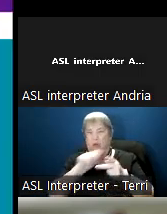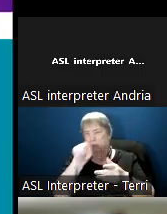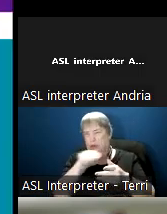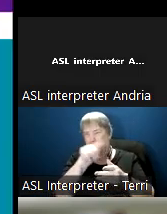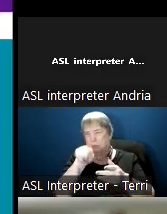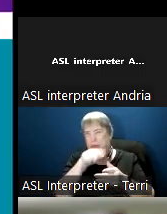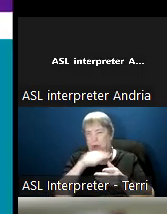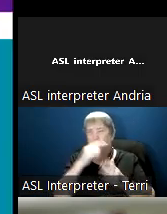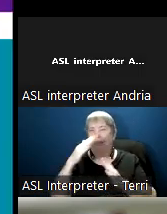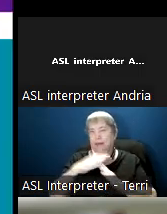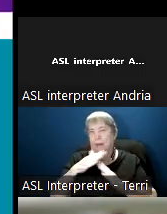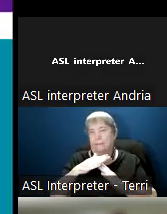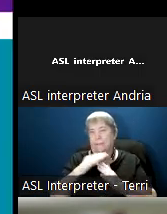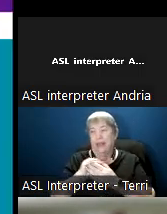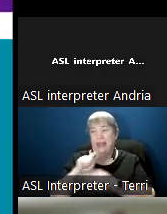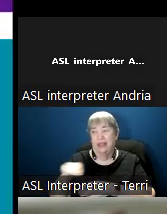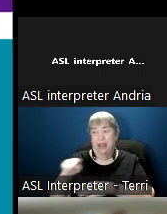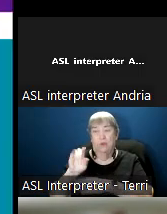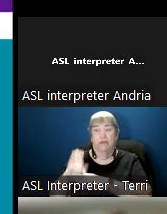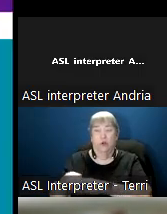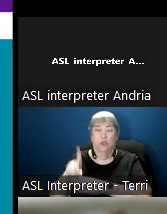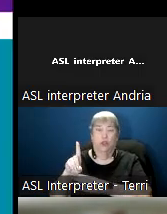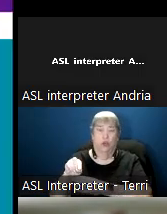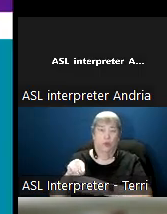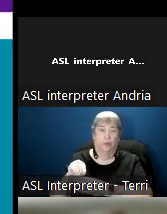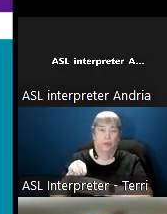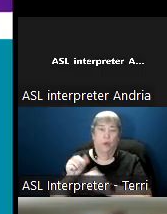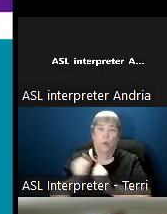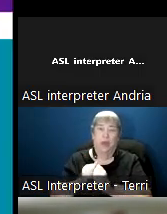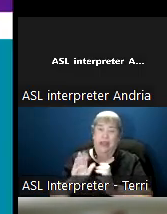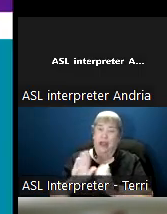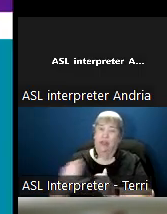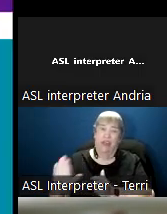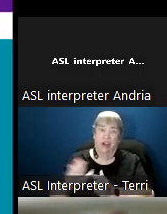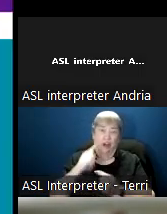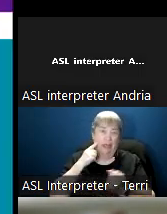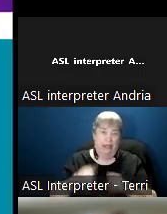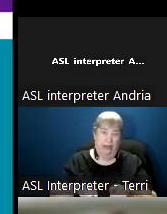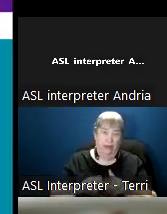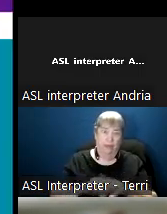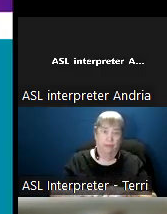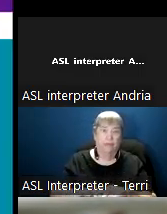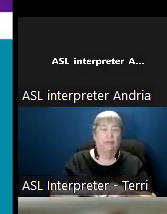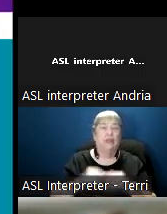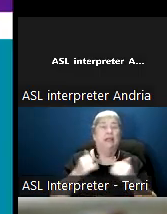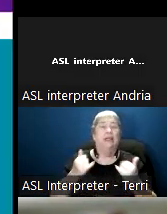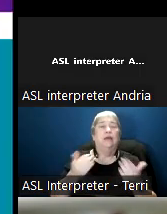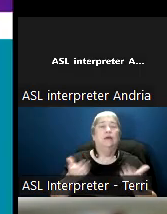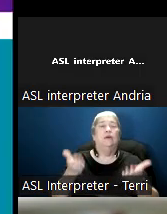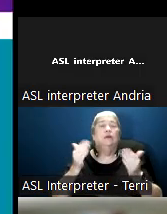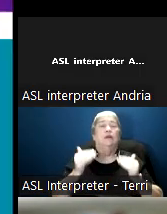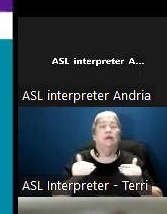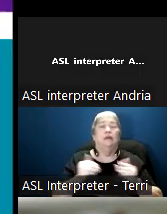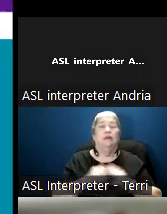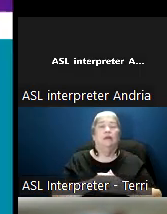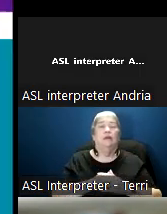Okay, next slide. So